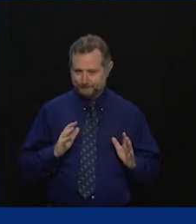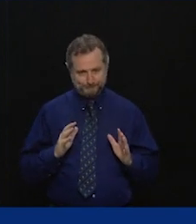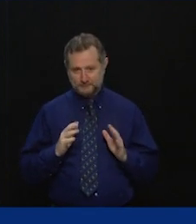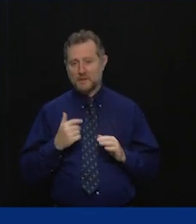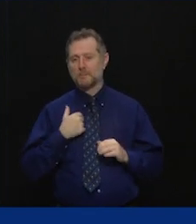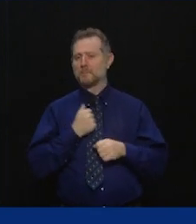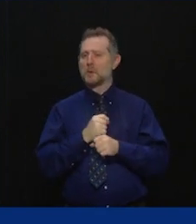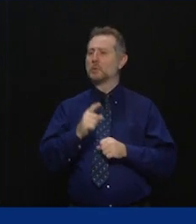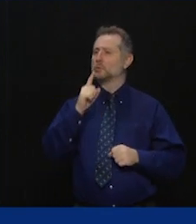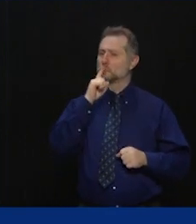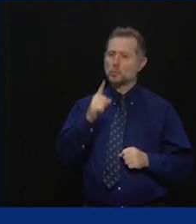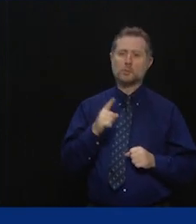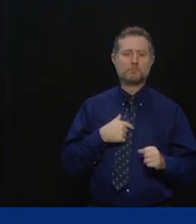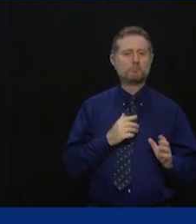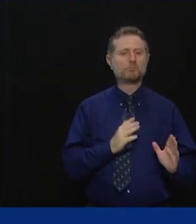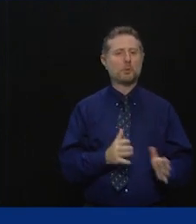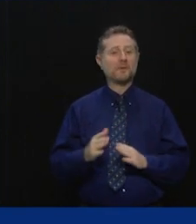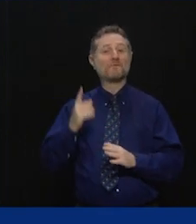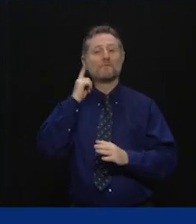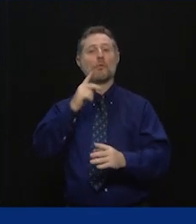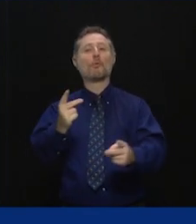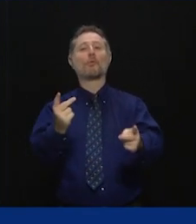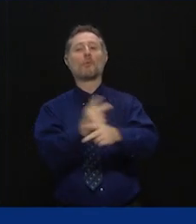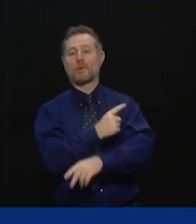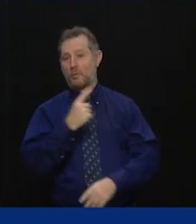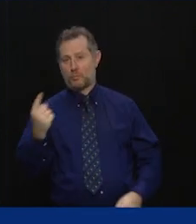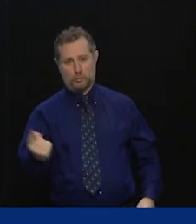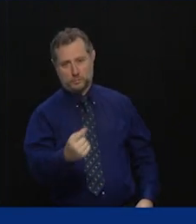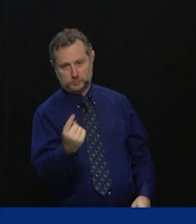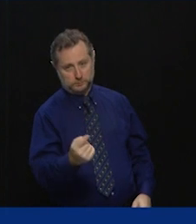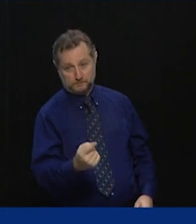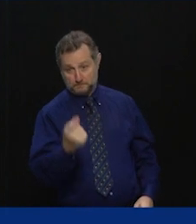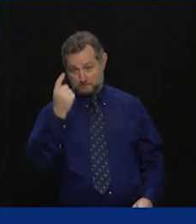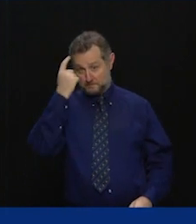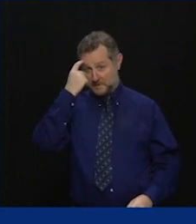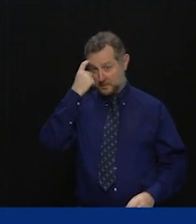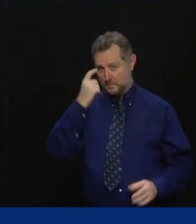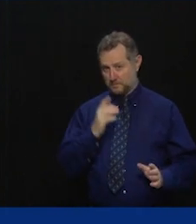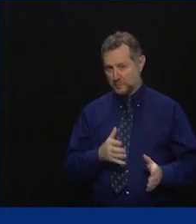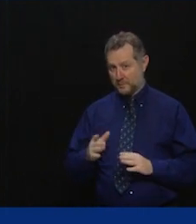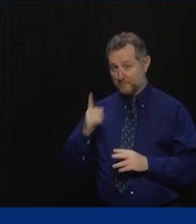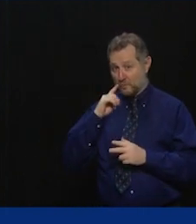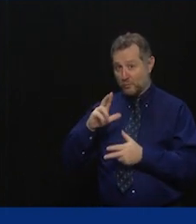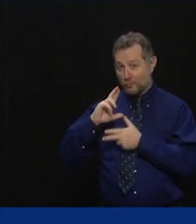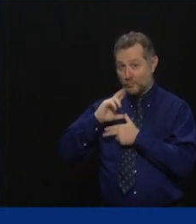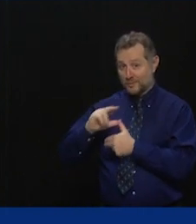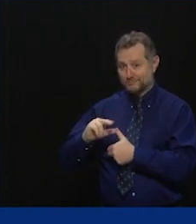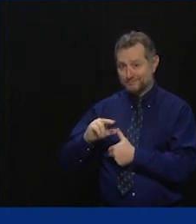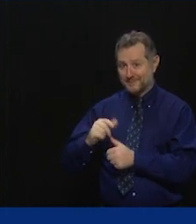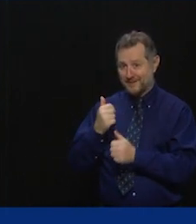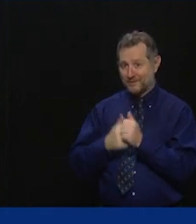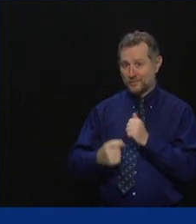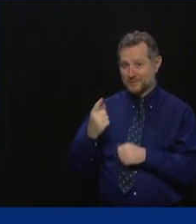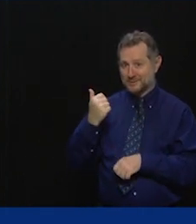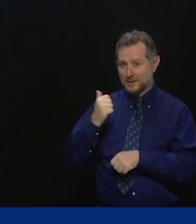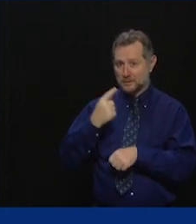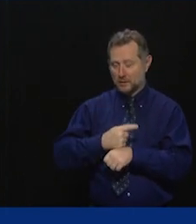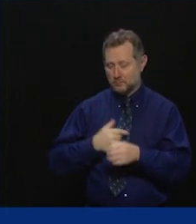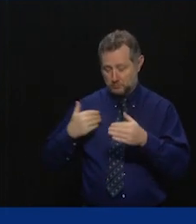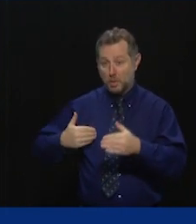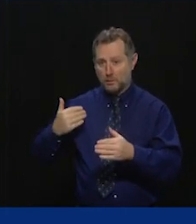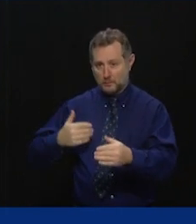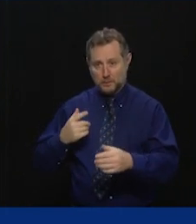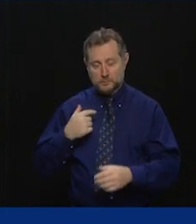for the worst at all times. It's like preparing. I'm mentally prepared for a hurricane every 10 days now after what I saw. I'm prepared for